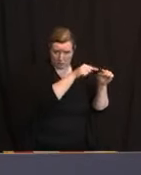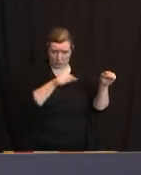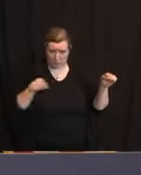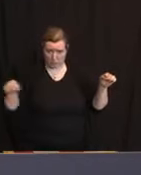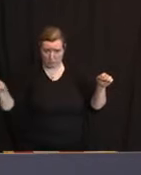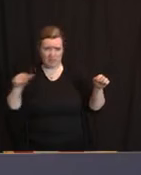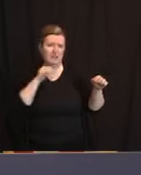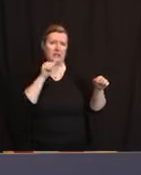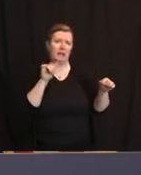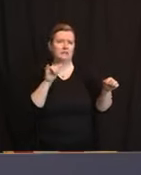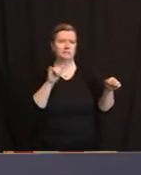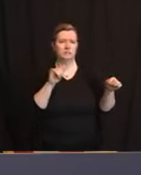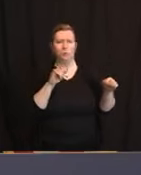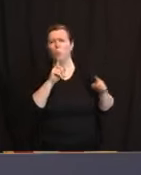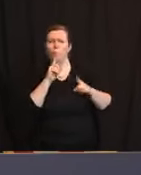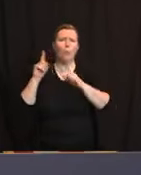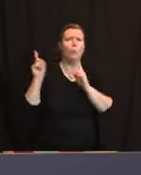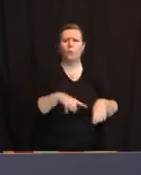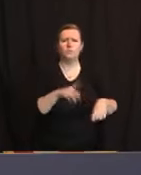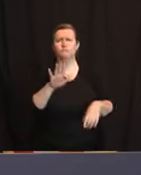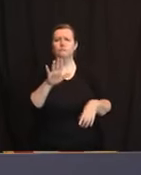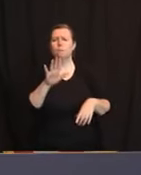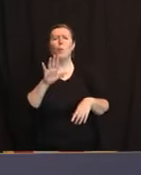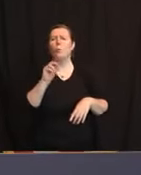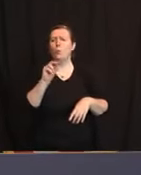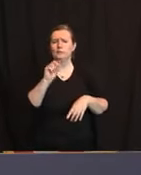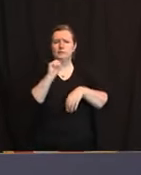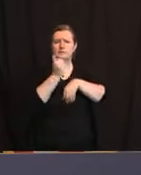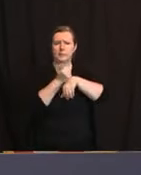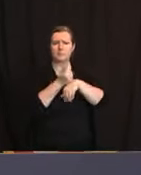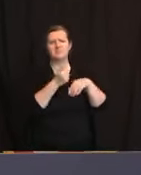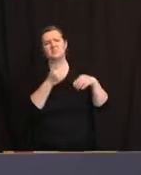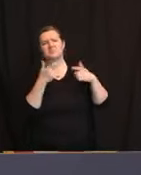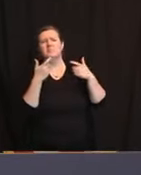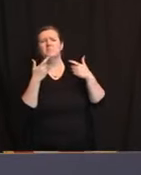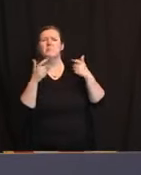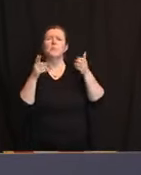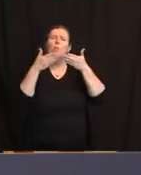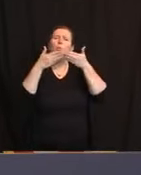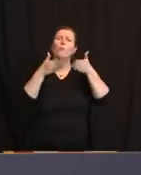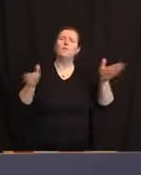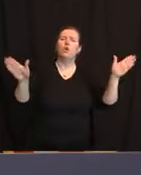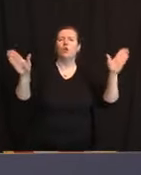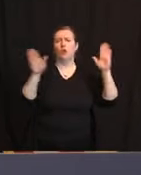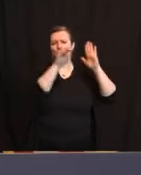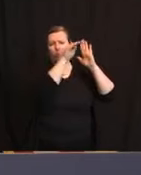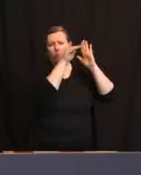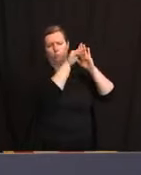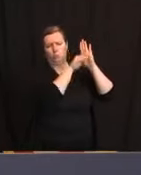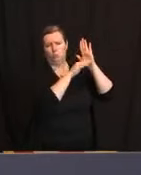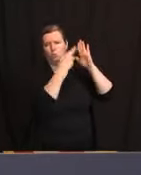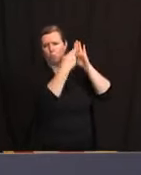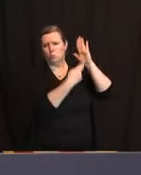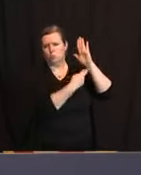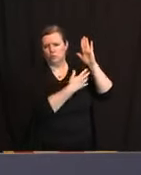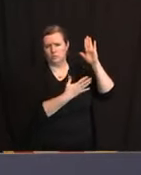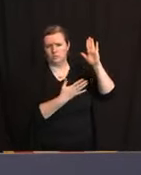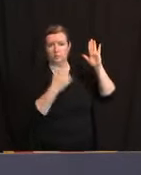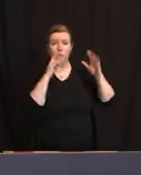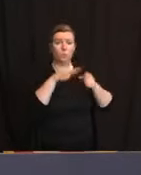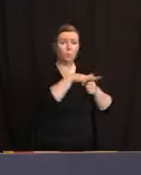on beaches, but we're sort of setting the parameters, and we're asking, which has been the partnership all along, the local mayors and county